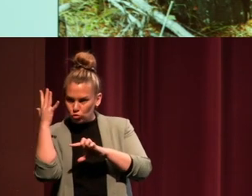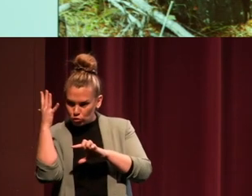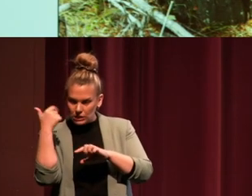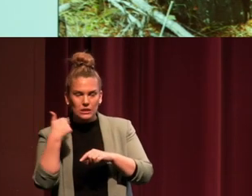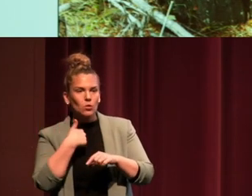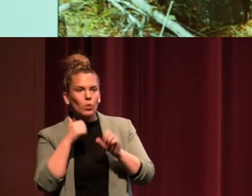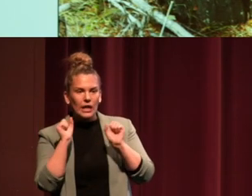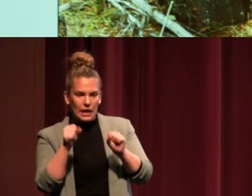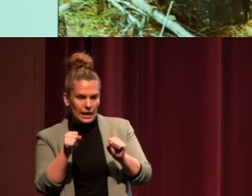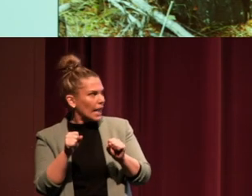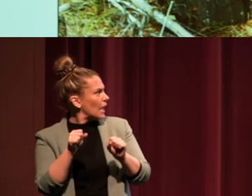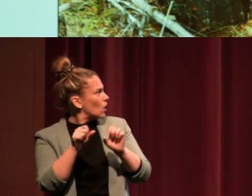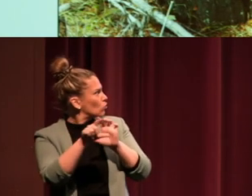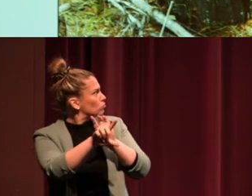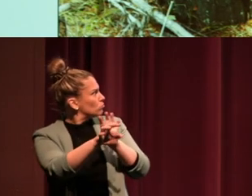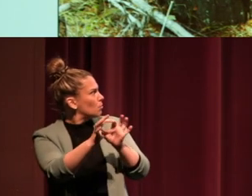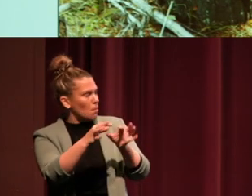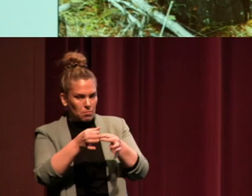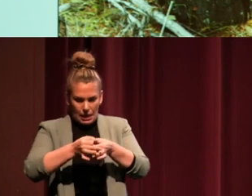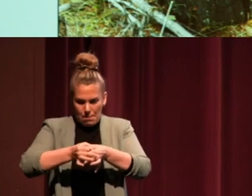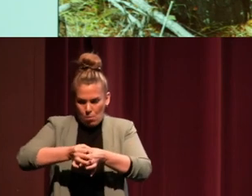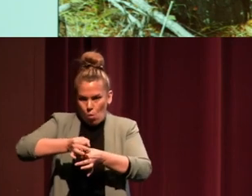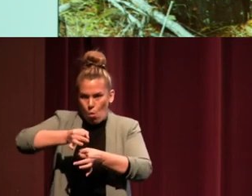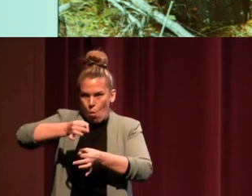5.15 millimeter cores.